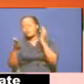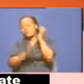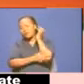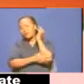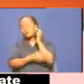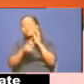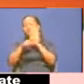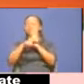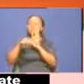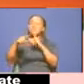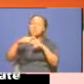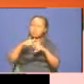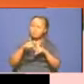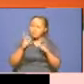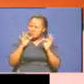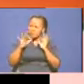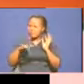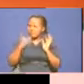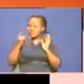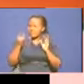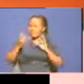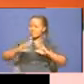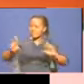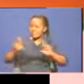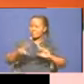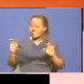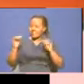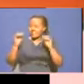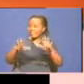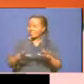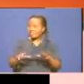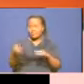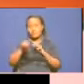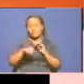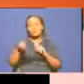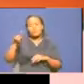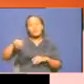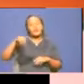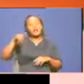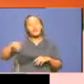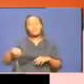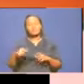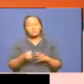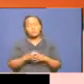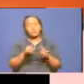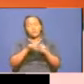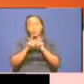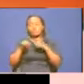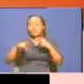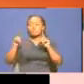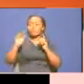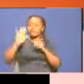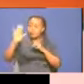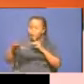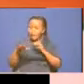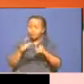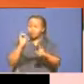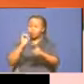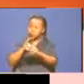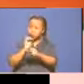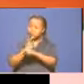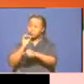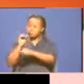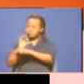feels that the donor is not ready mm-hmm. in any way, mm-hmm. then we call it off. You call it off? Yes, and he goes for further counseling mm-hmm. until we are fully sure